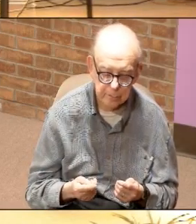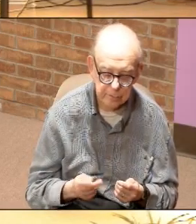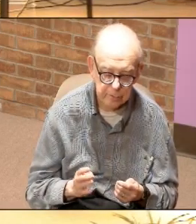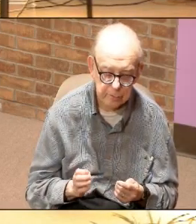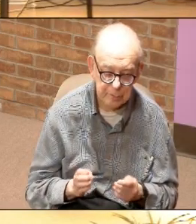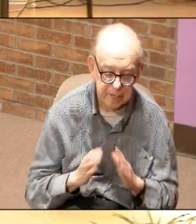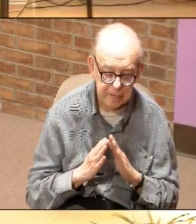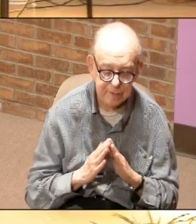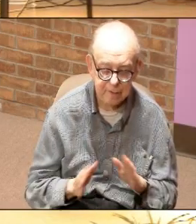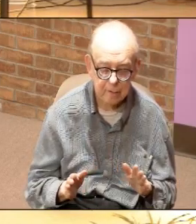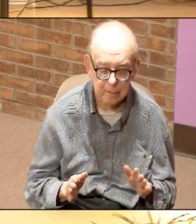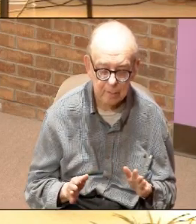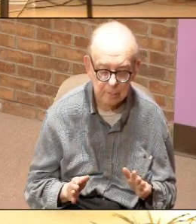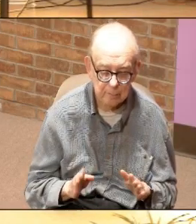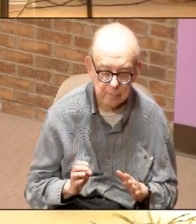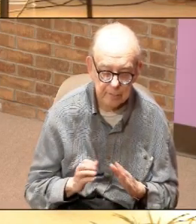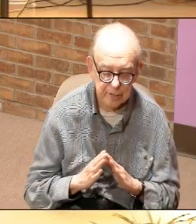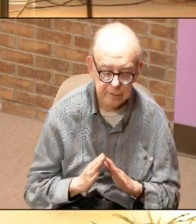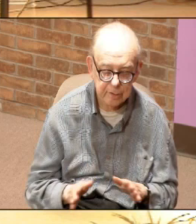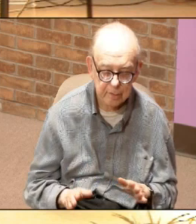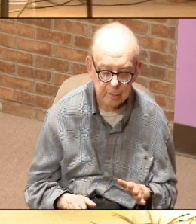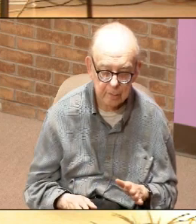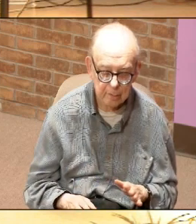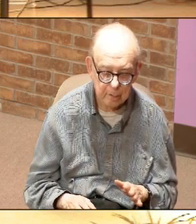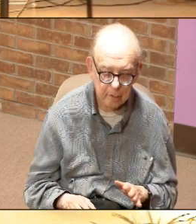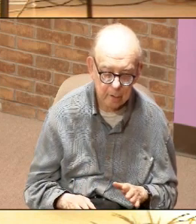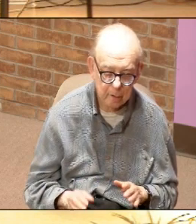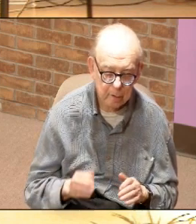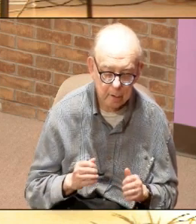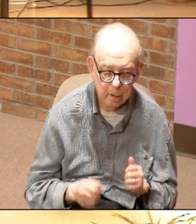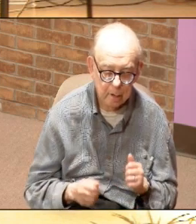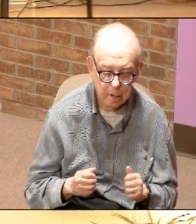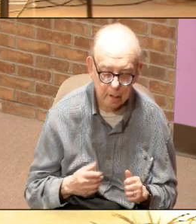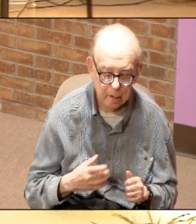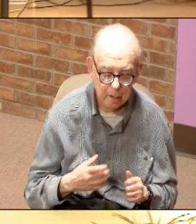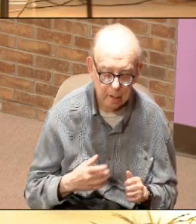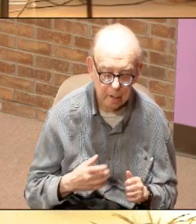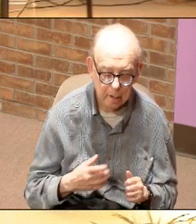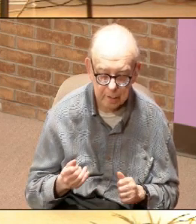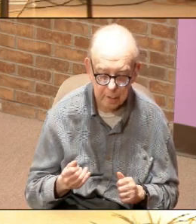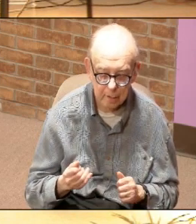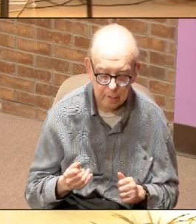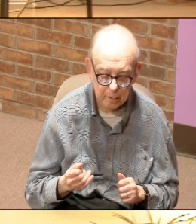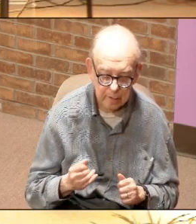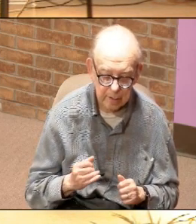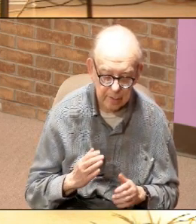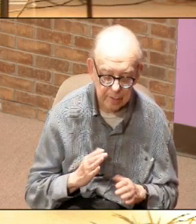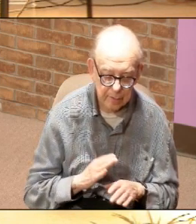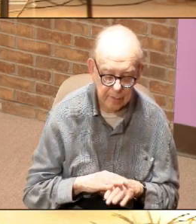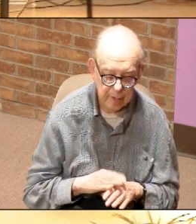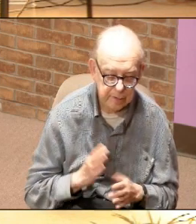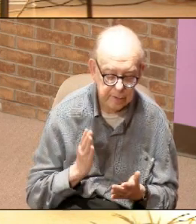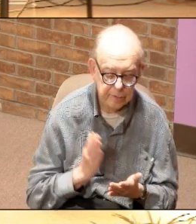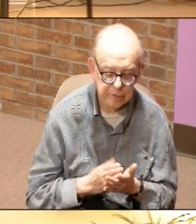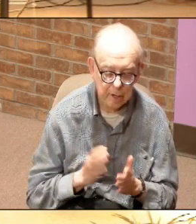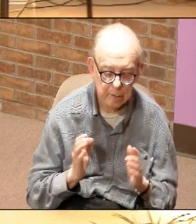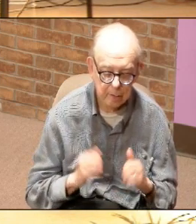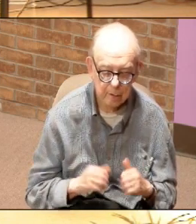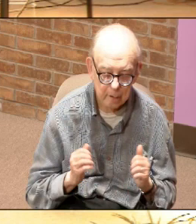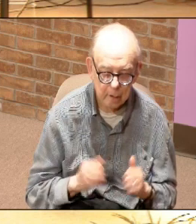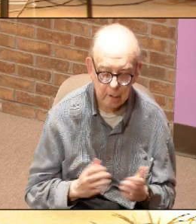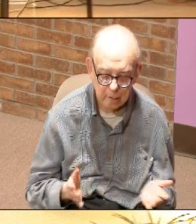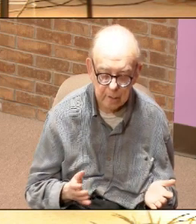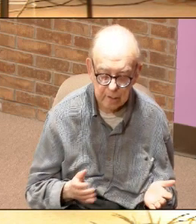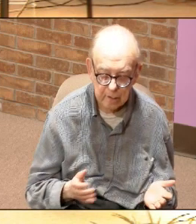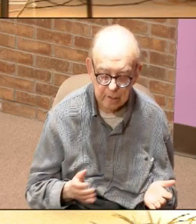still. Be still, which I like better than stop fighting. But stop fighting